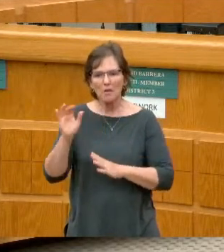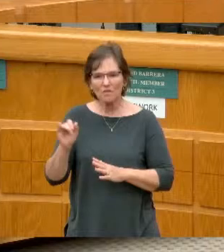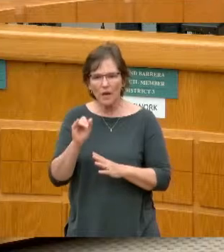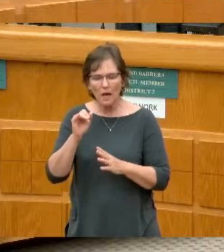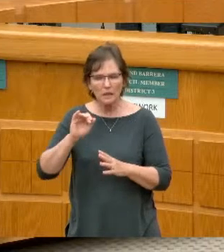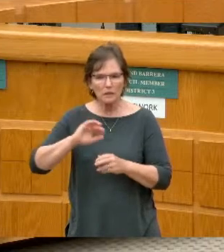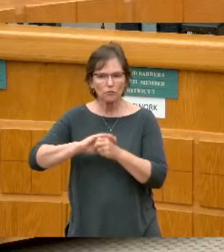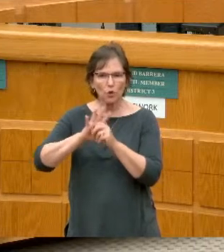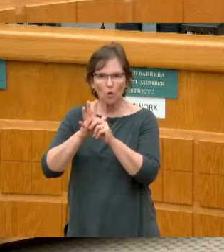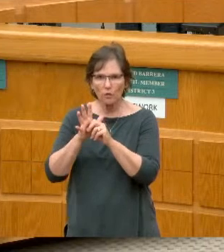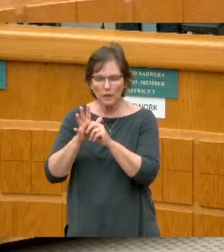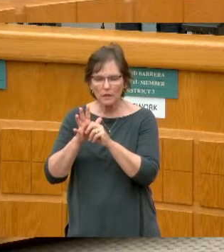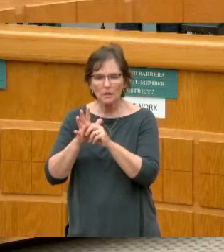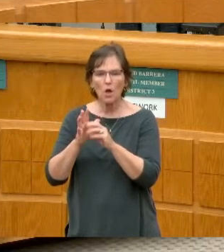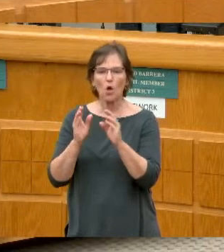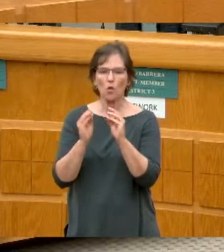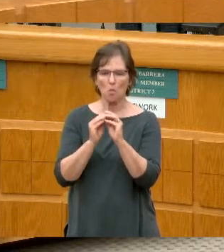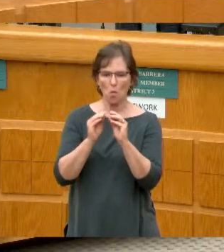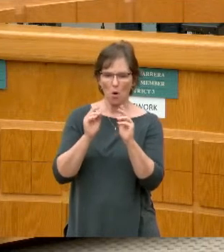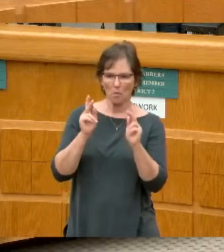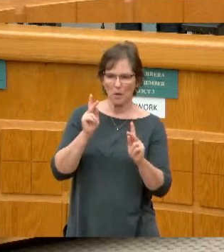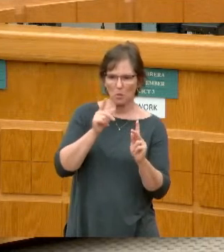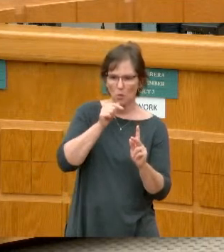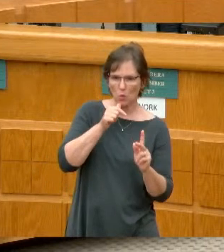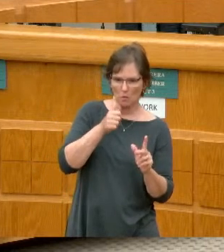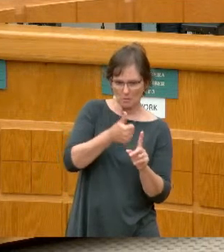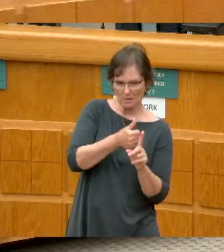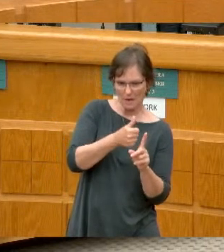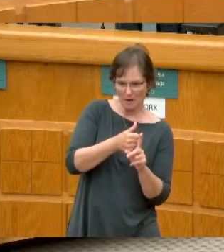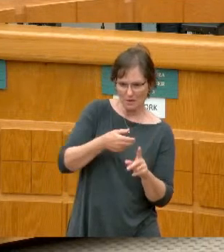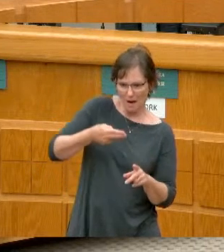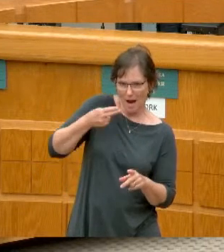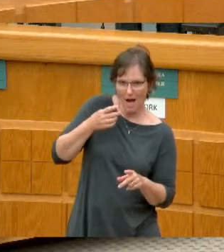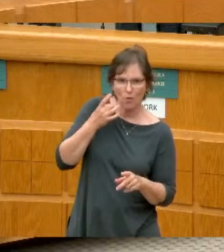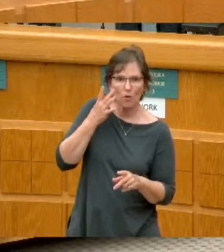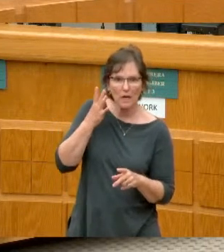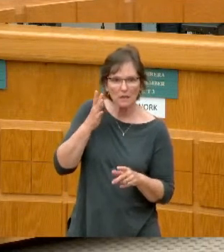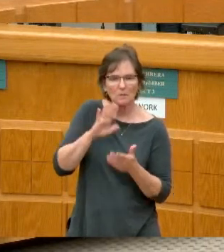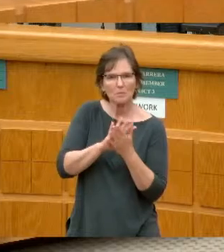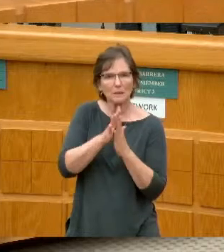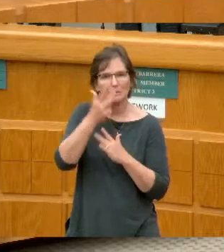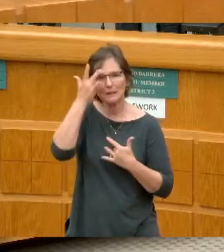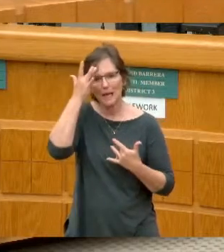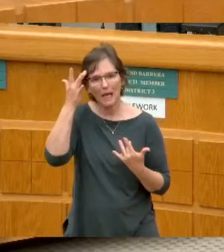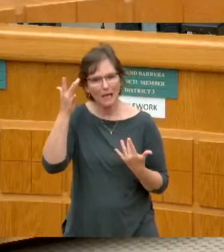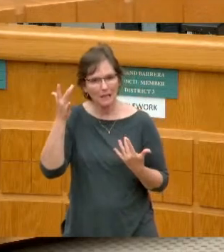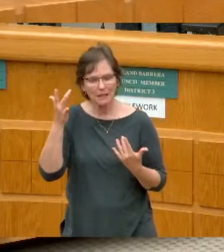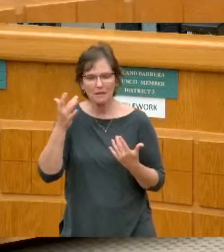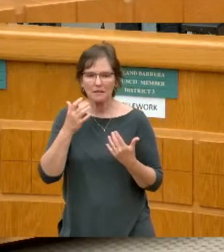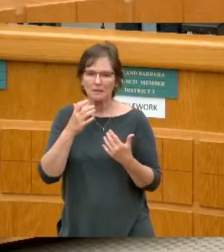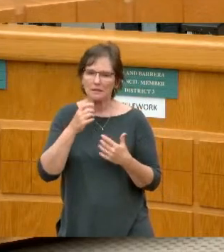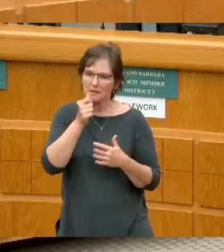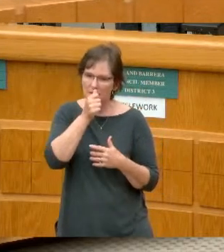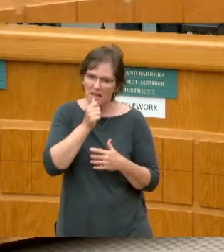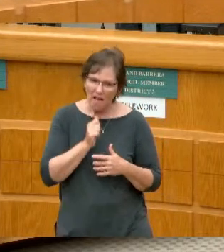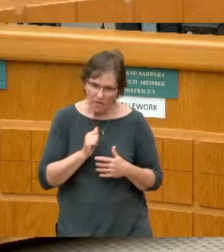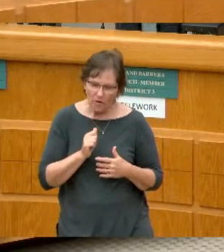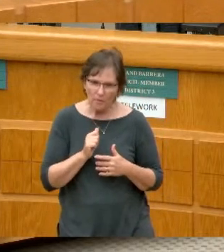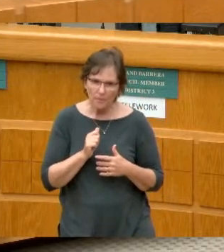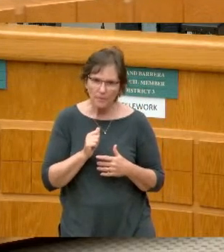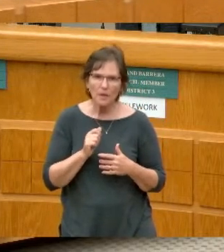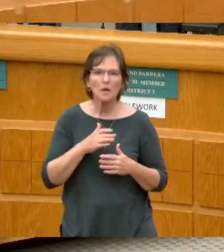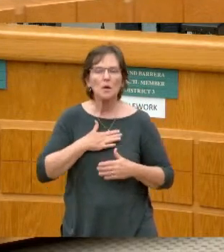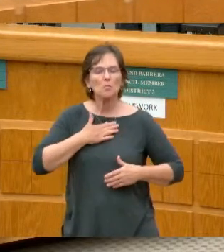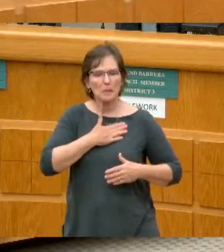for distribution. But until then, we must do everything in our power to protect ourselves from getting the virus.